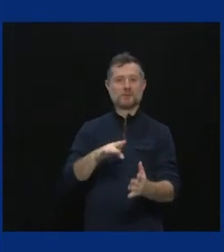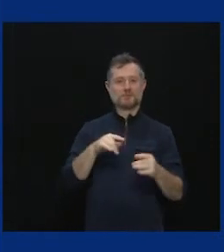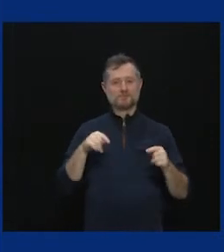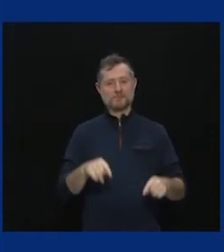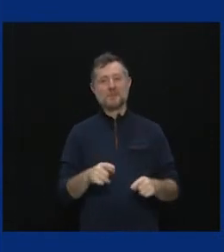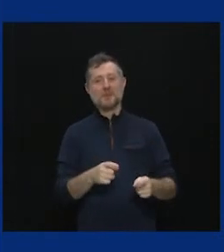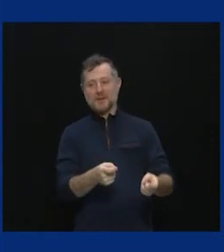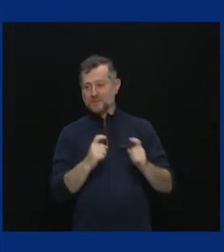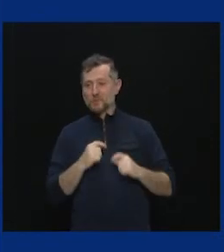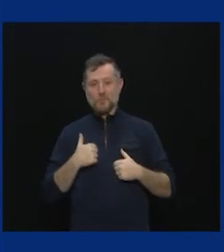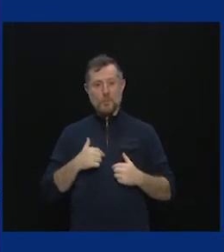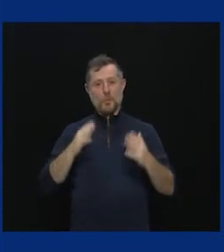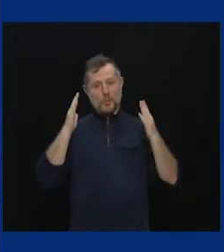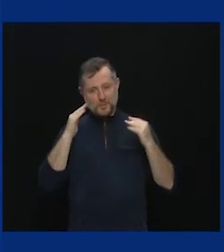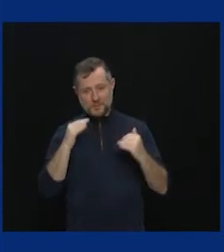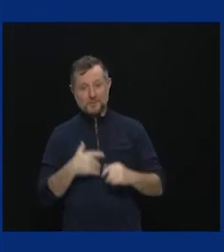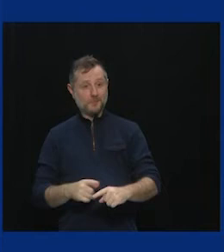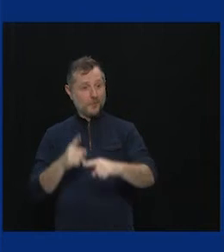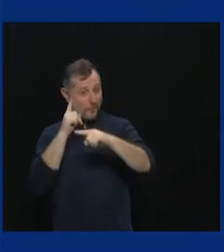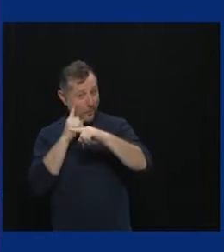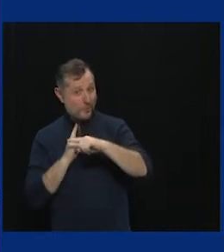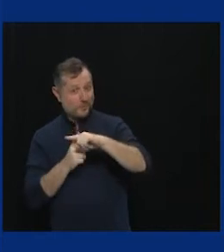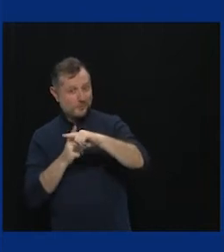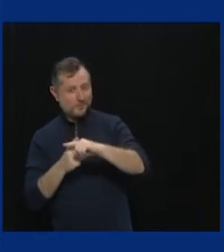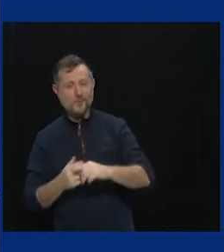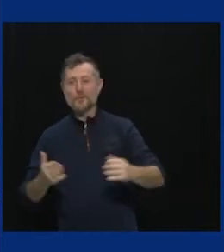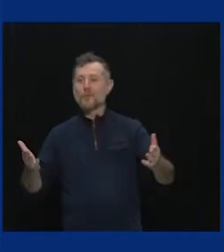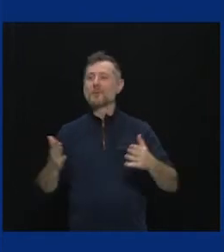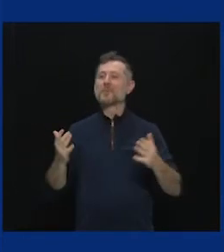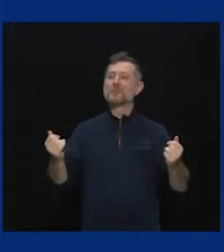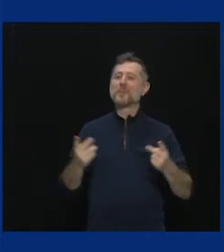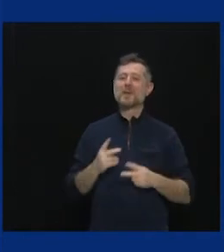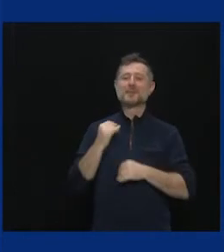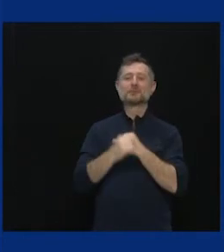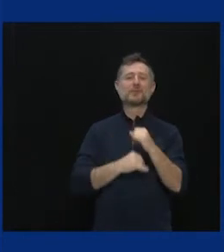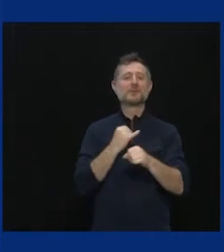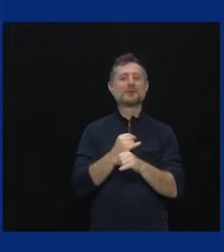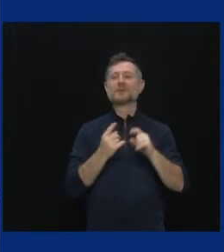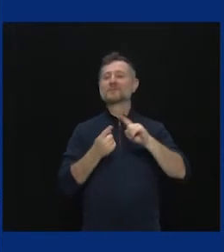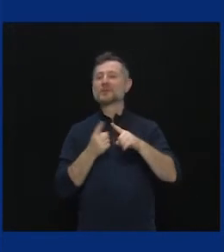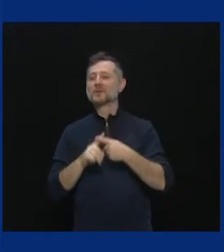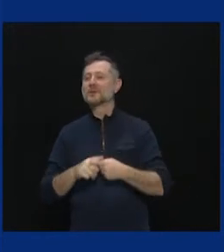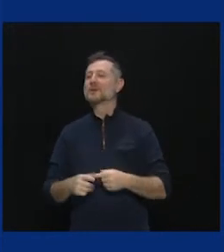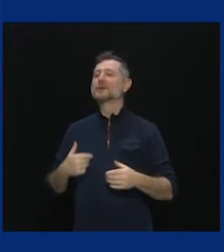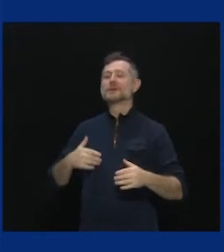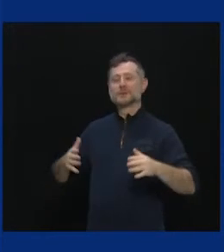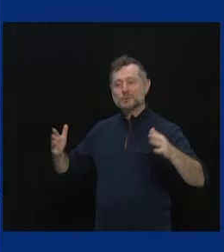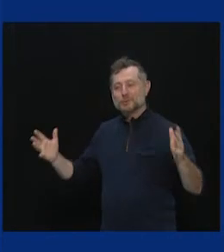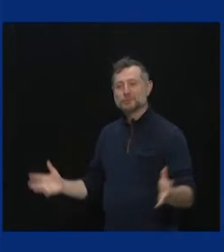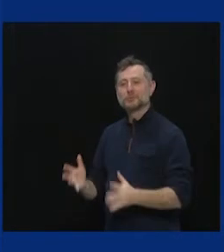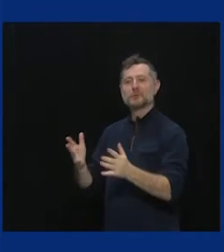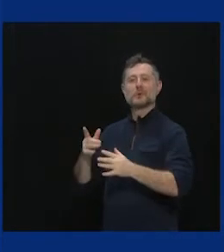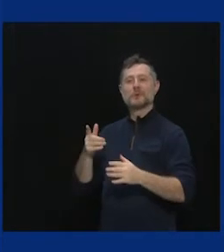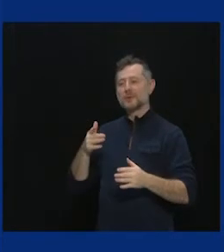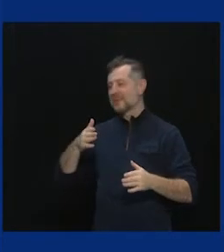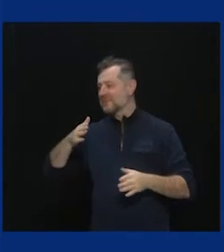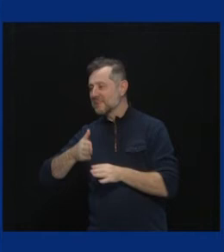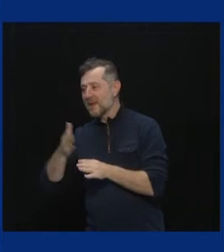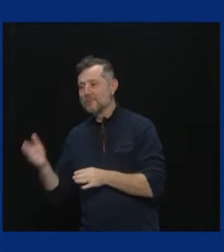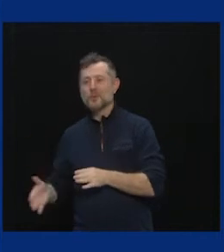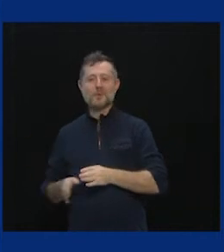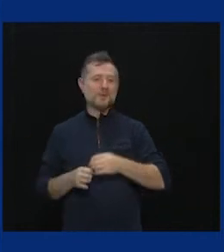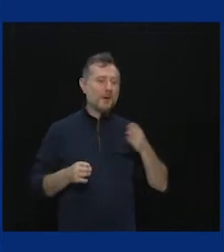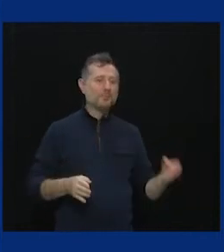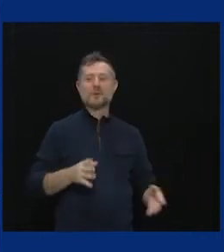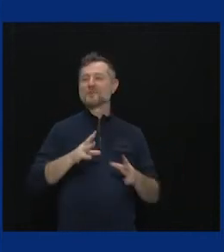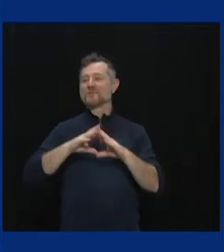are ready to welcome back our international friends and encourage our neighbors and families to come back to New York. And what's really